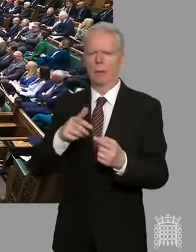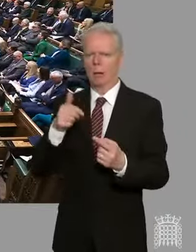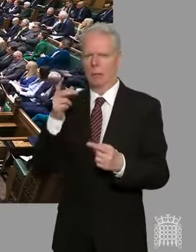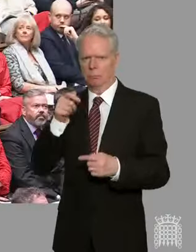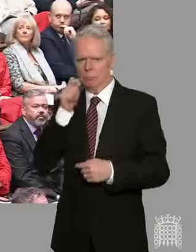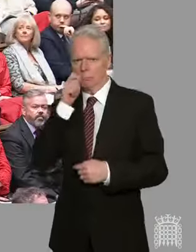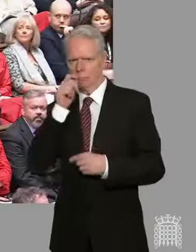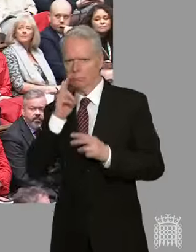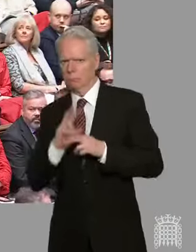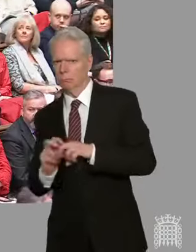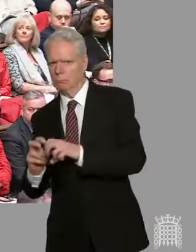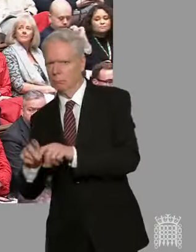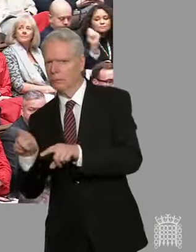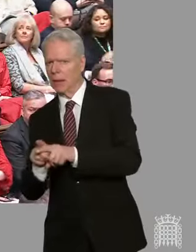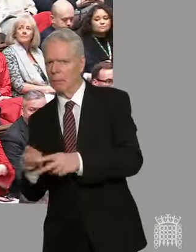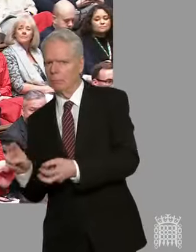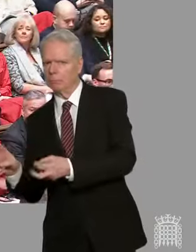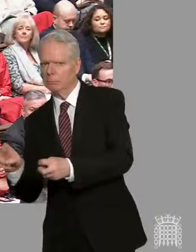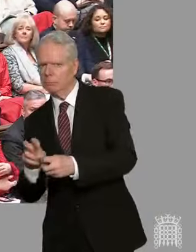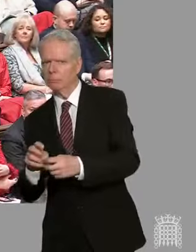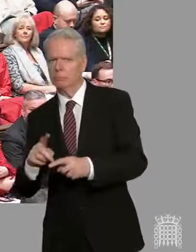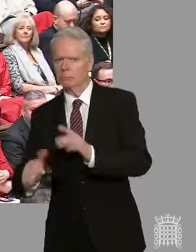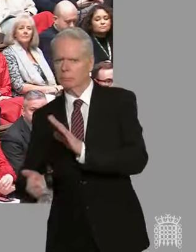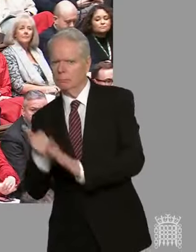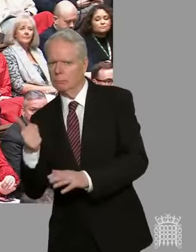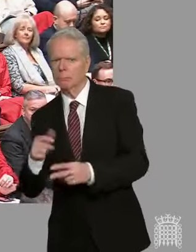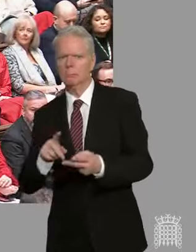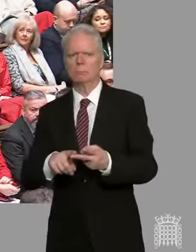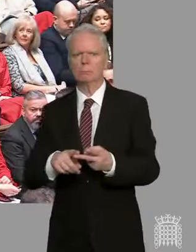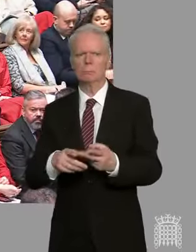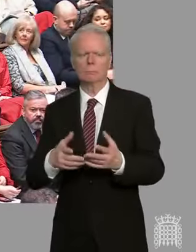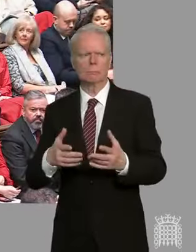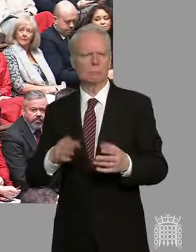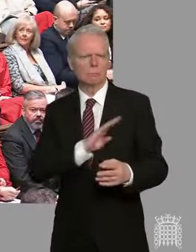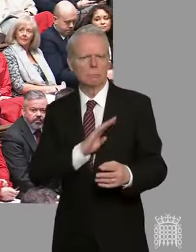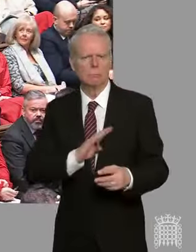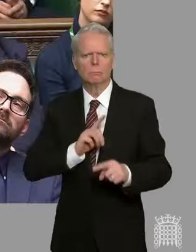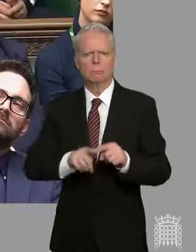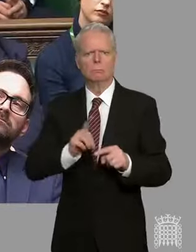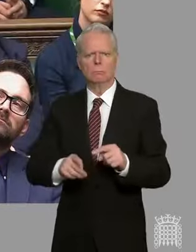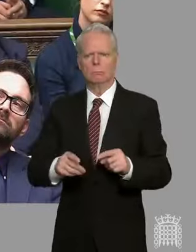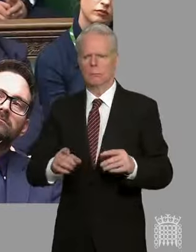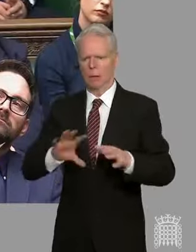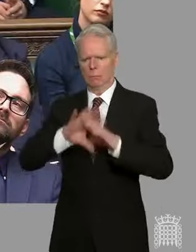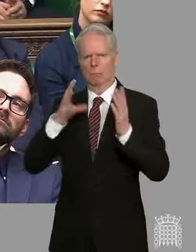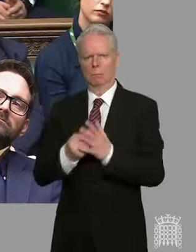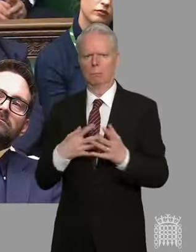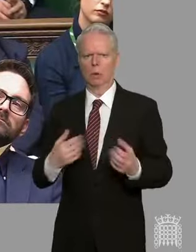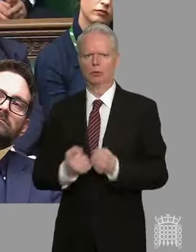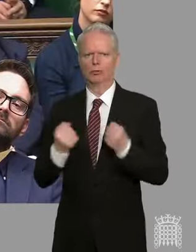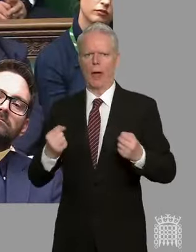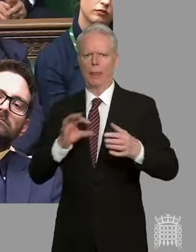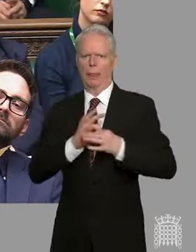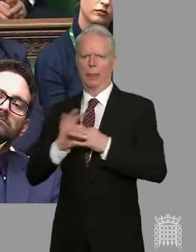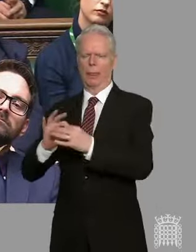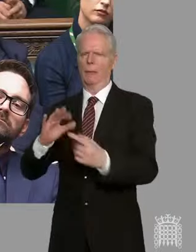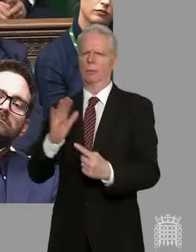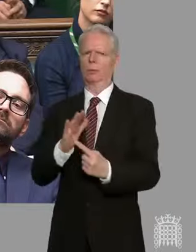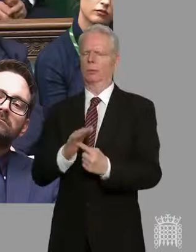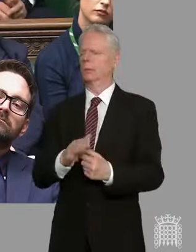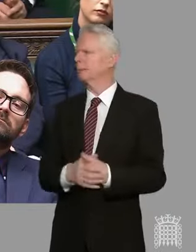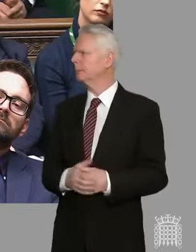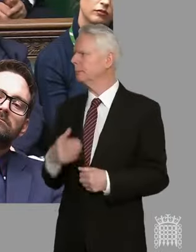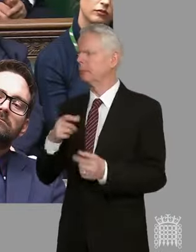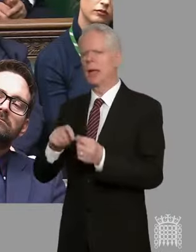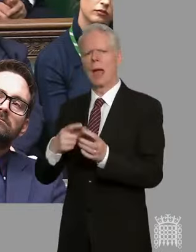times in terms of high-skilled engineering. In light of the Prime Minister's historic commitment to rise defence spending, the